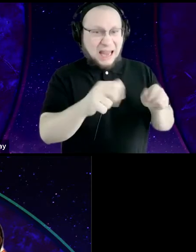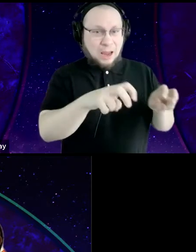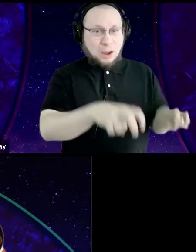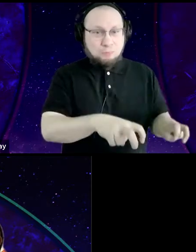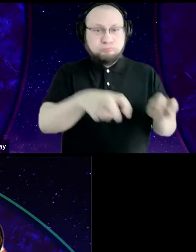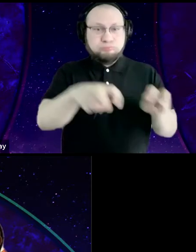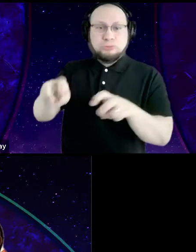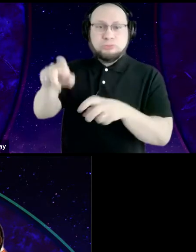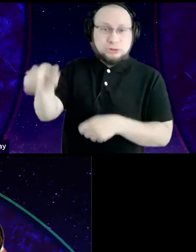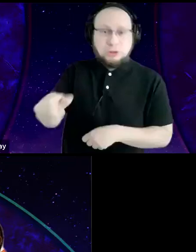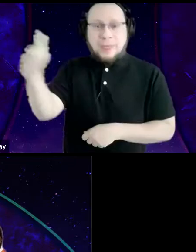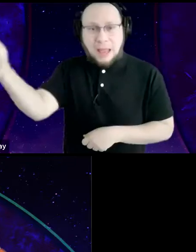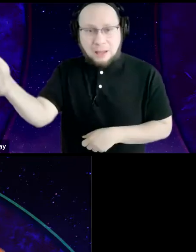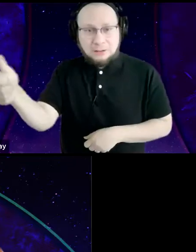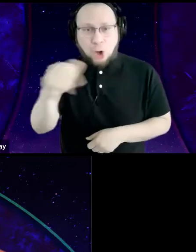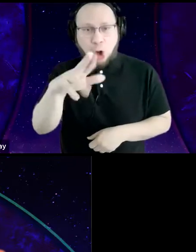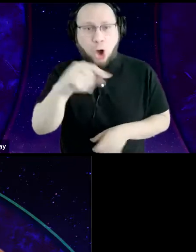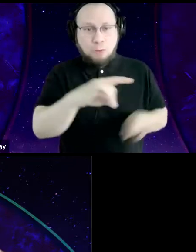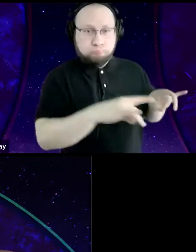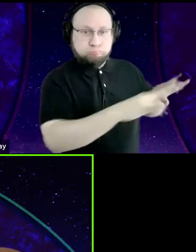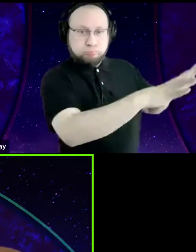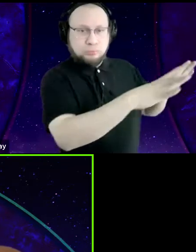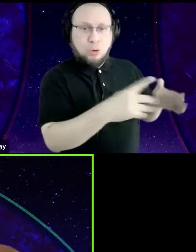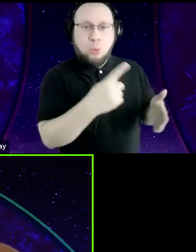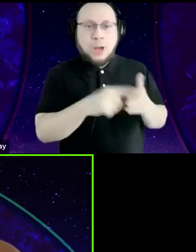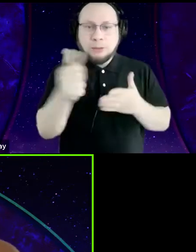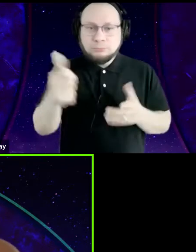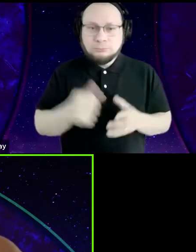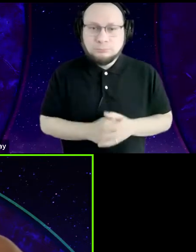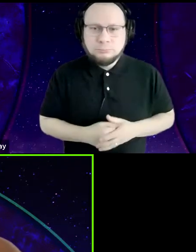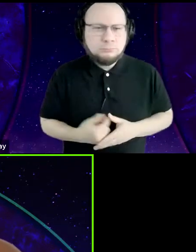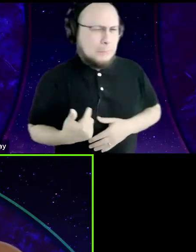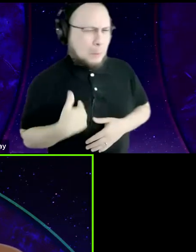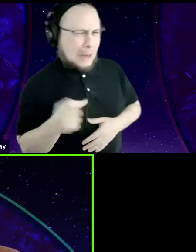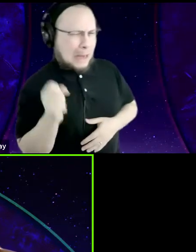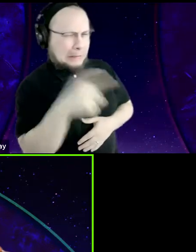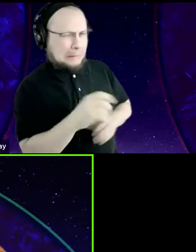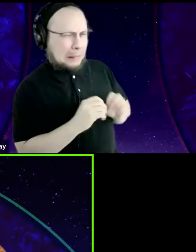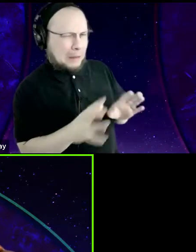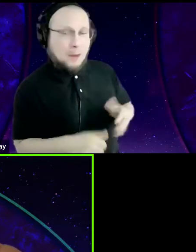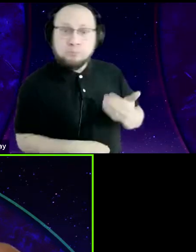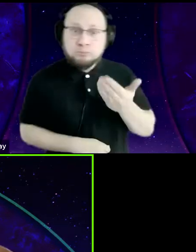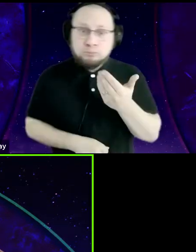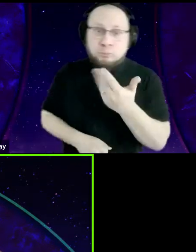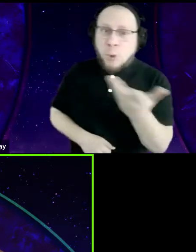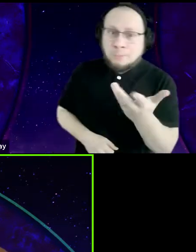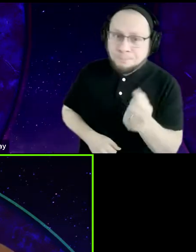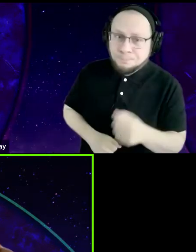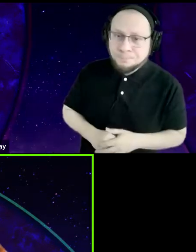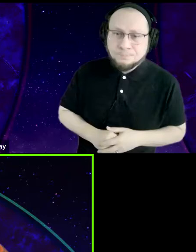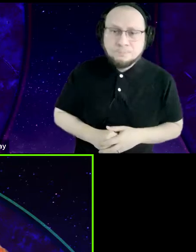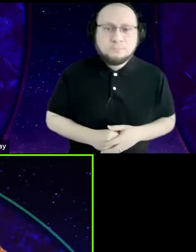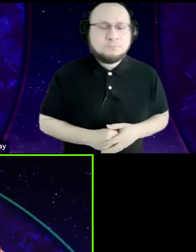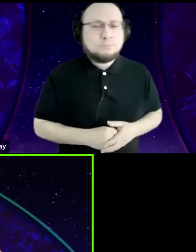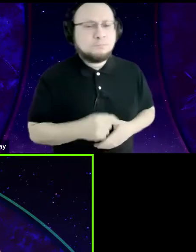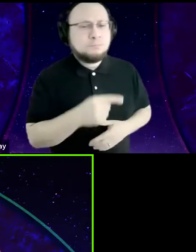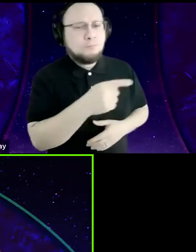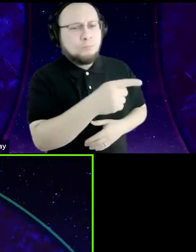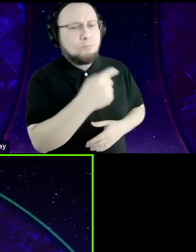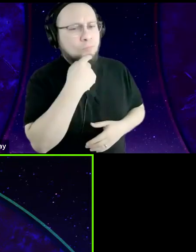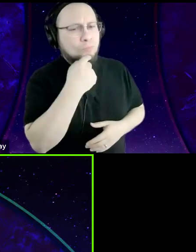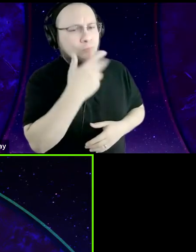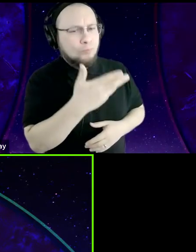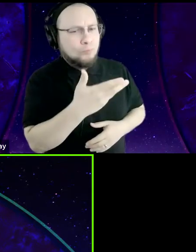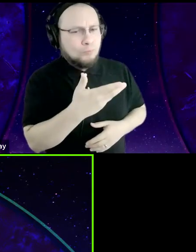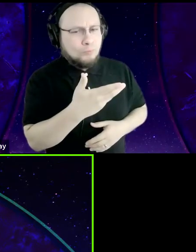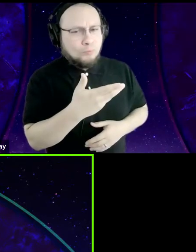say goodbye or see you later? Can I ask a clarifying question? Of course, yeah. So you said that in the beginning, you